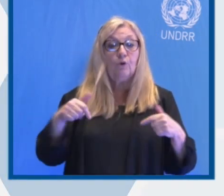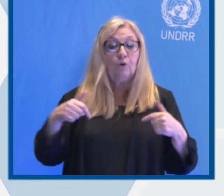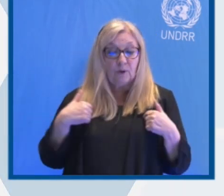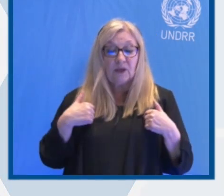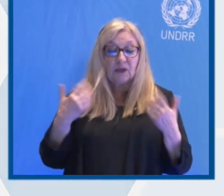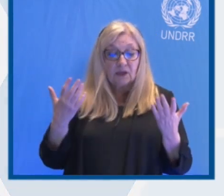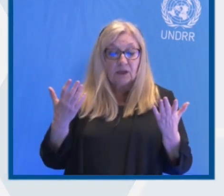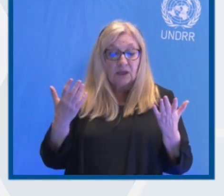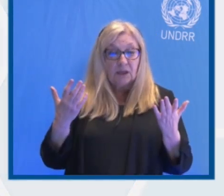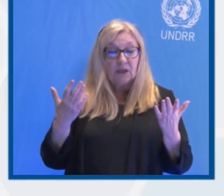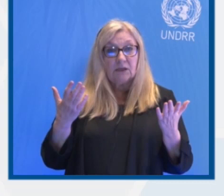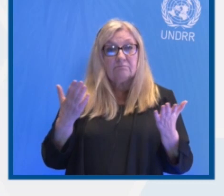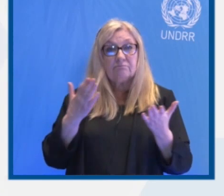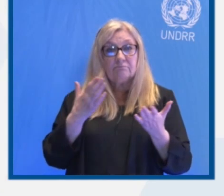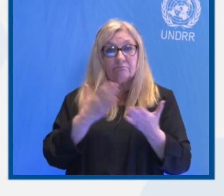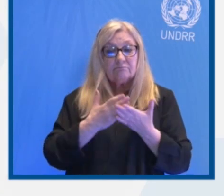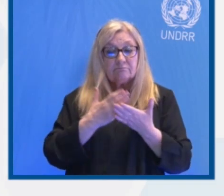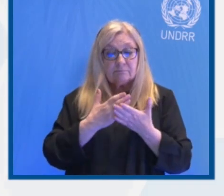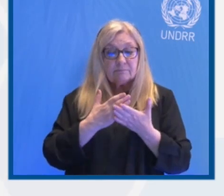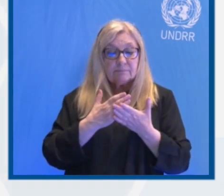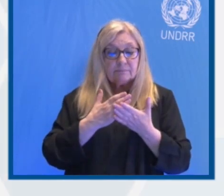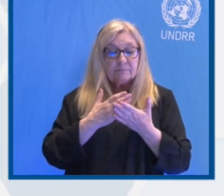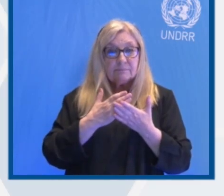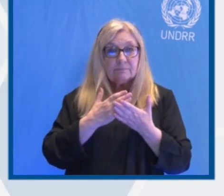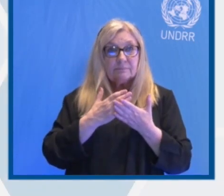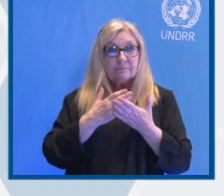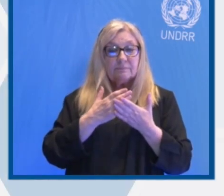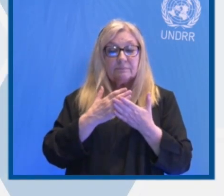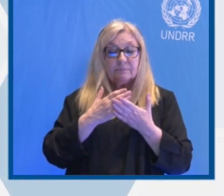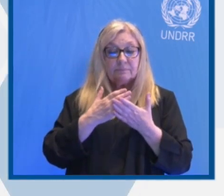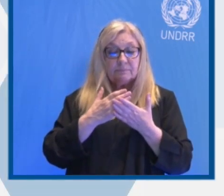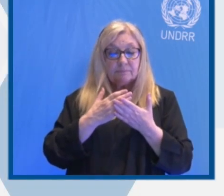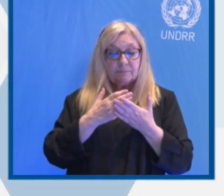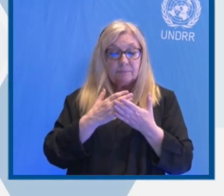a clear plan to cover different resilient